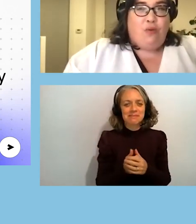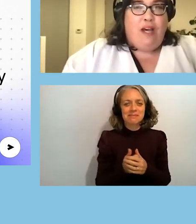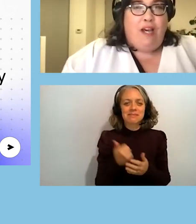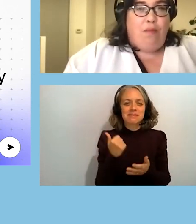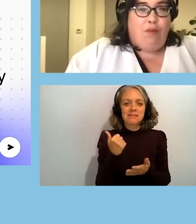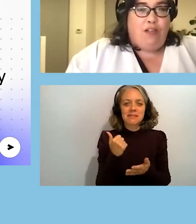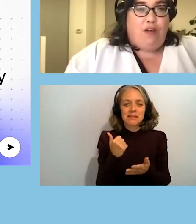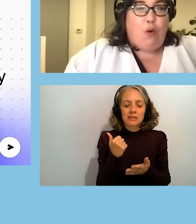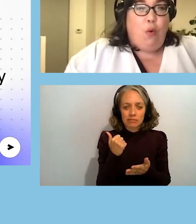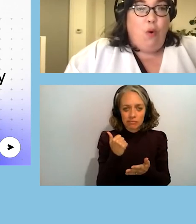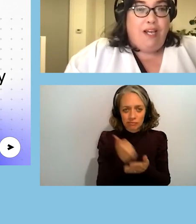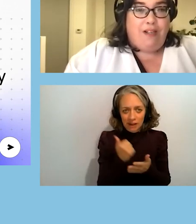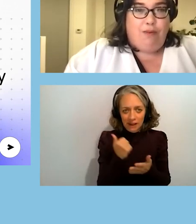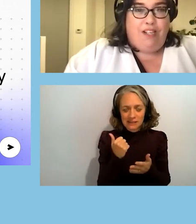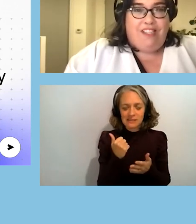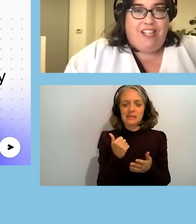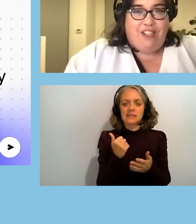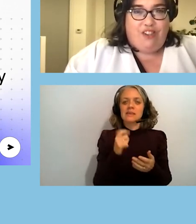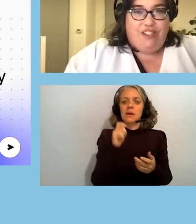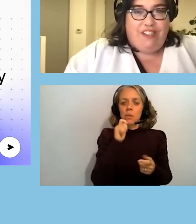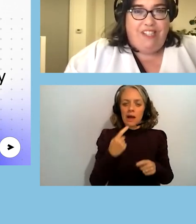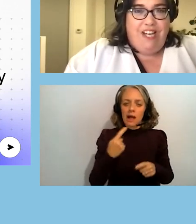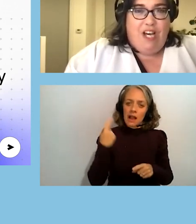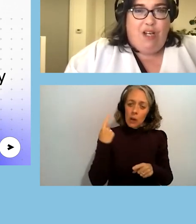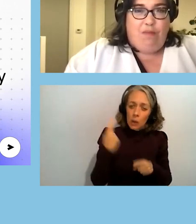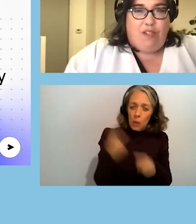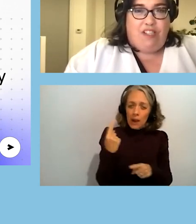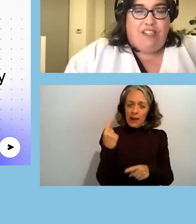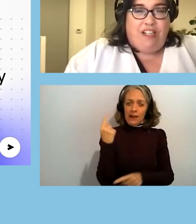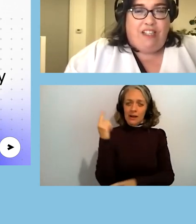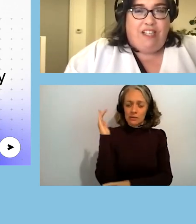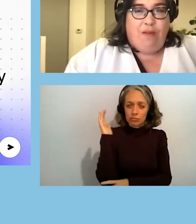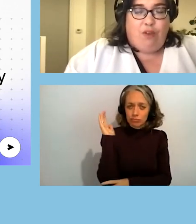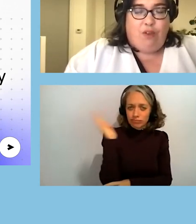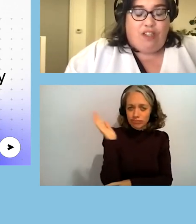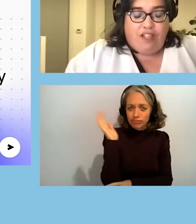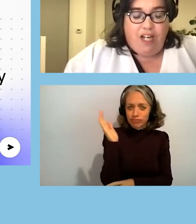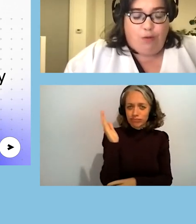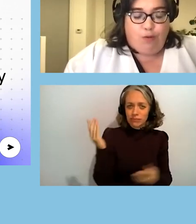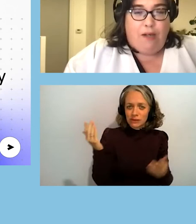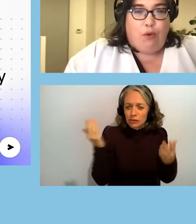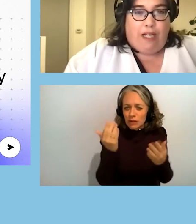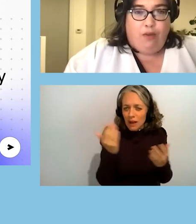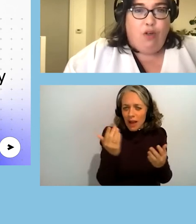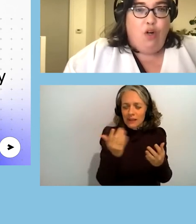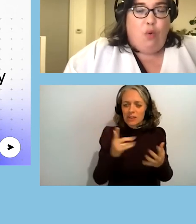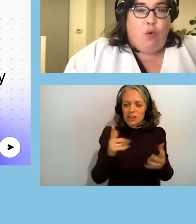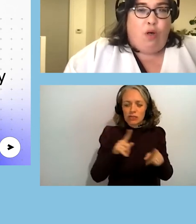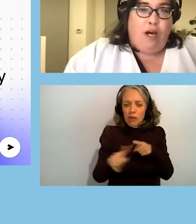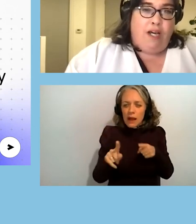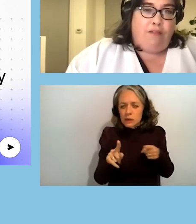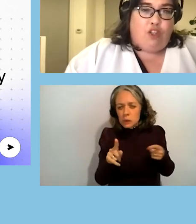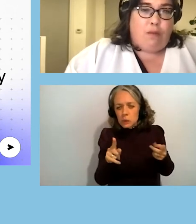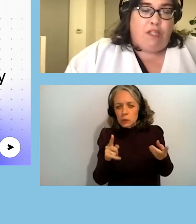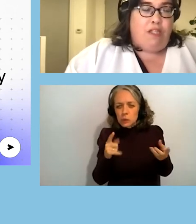to give a quick presentation tonight, just to kind of round out